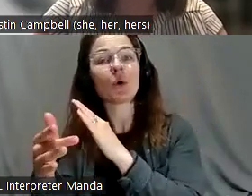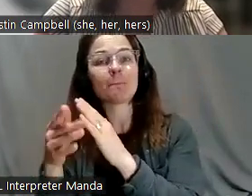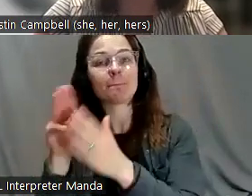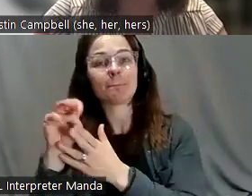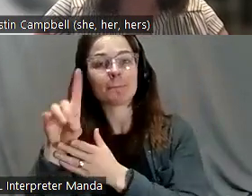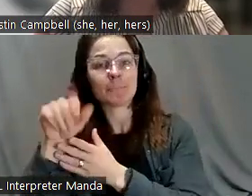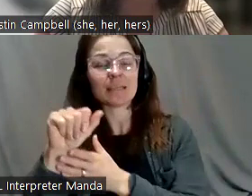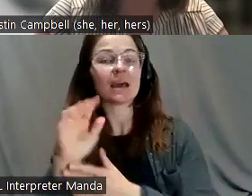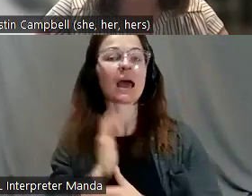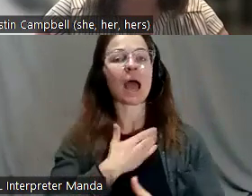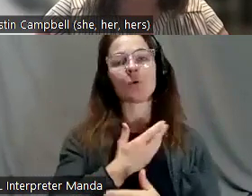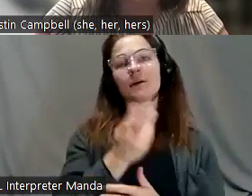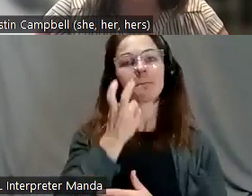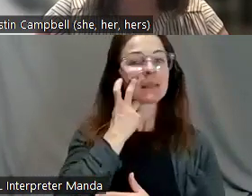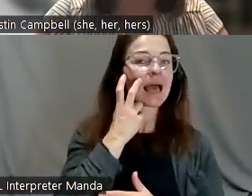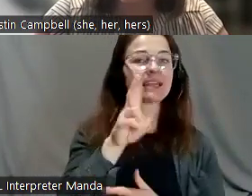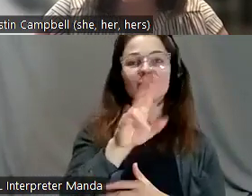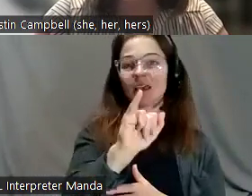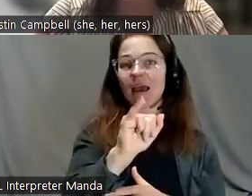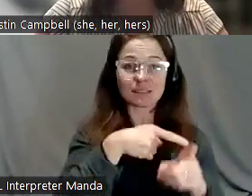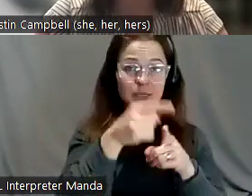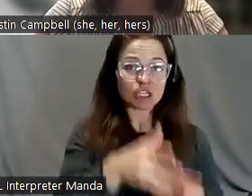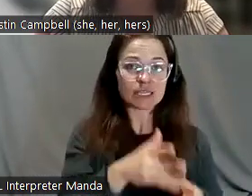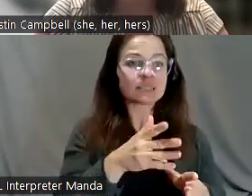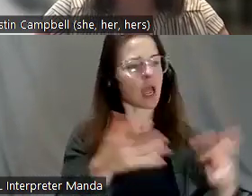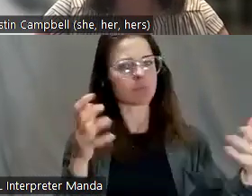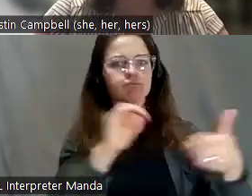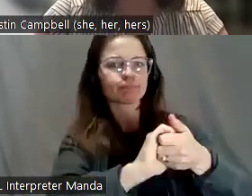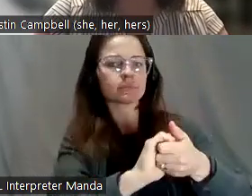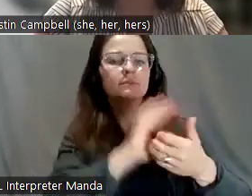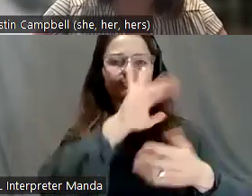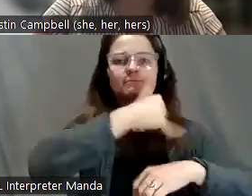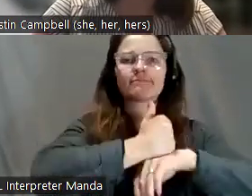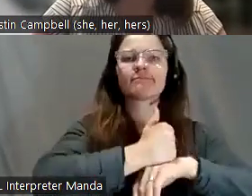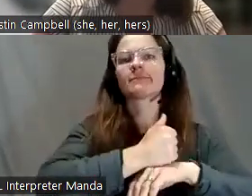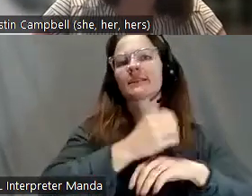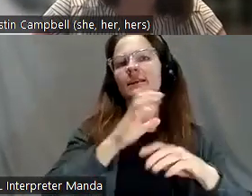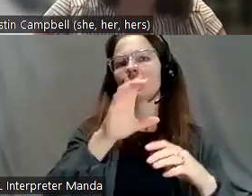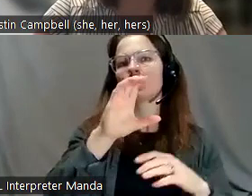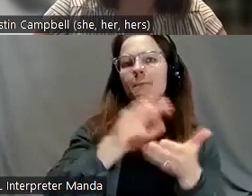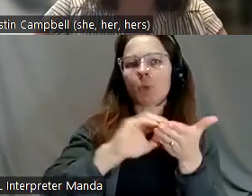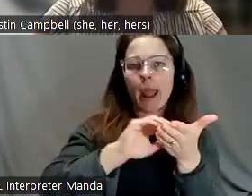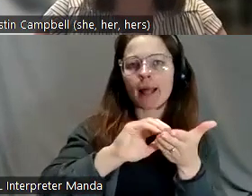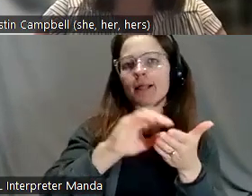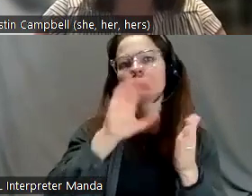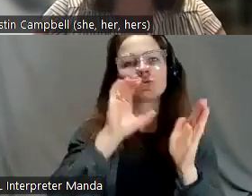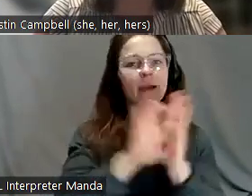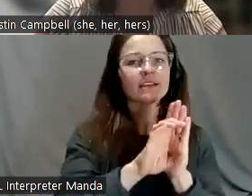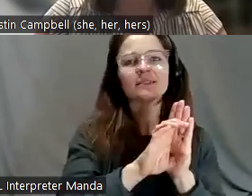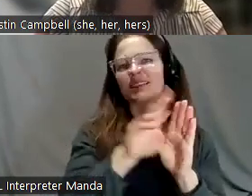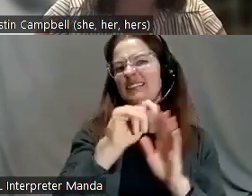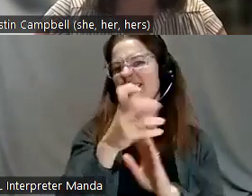impairment specialist, creating Braille and tactile graphics and text for some students within our office, as well as